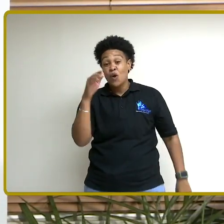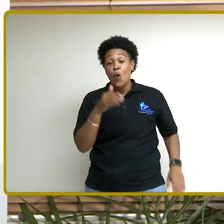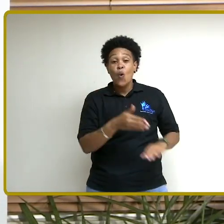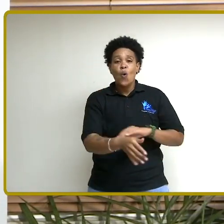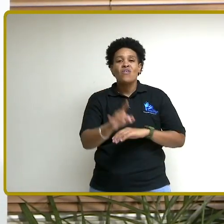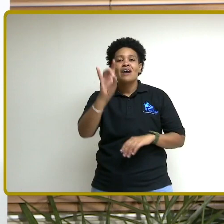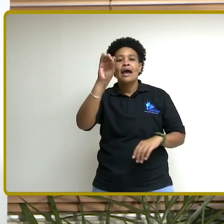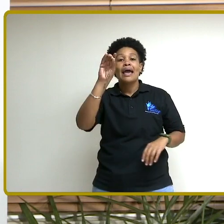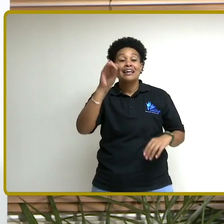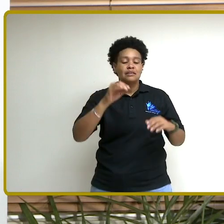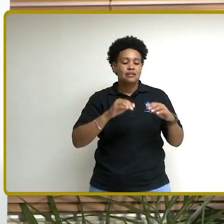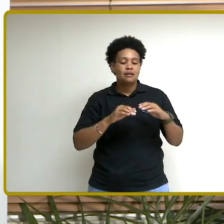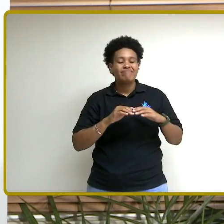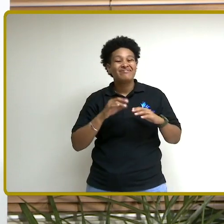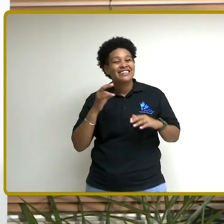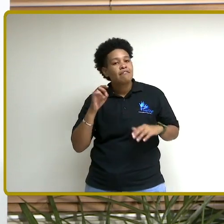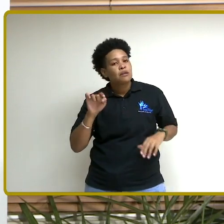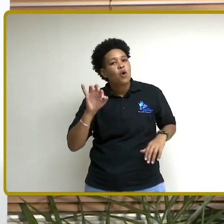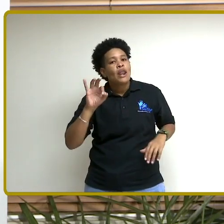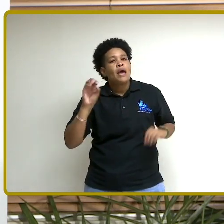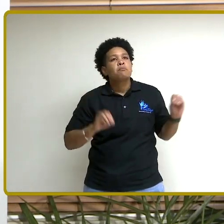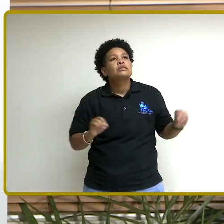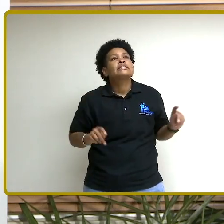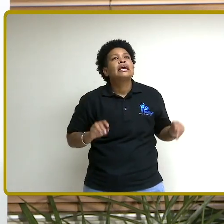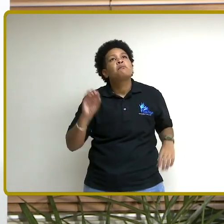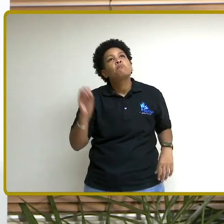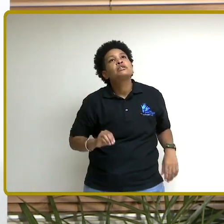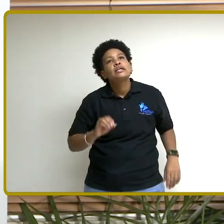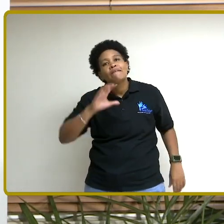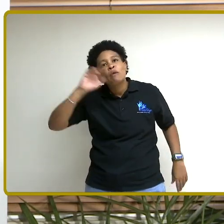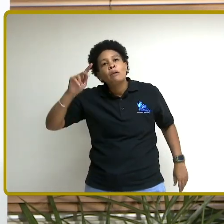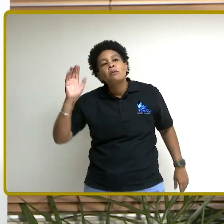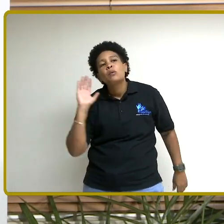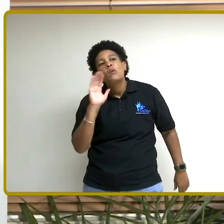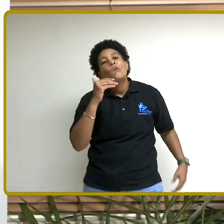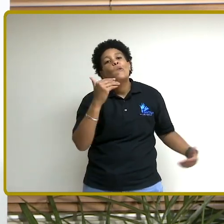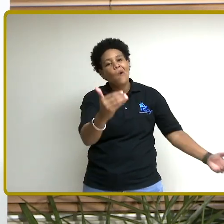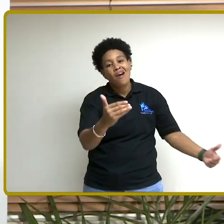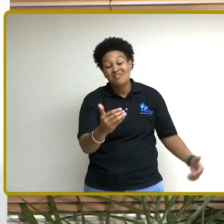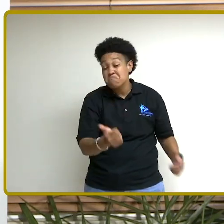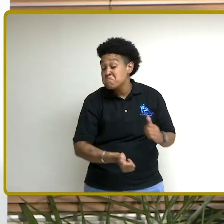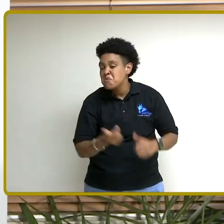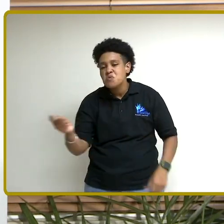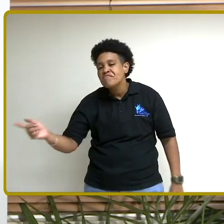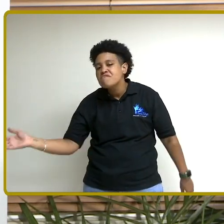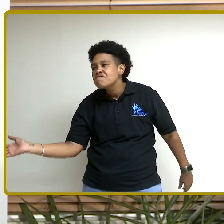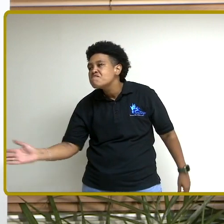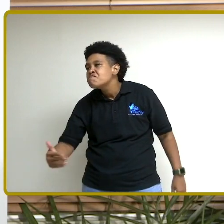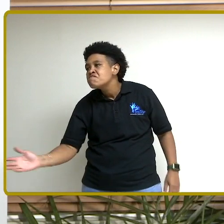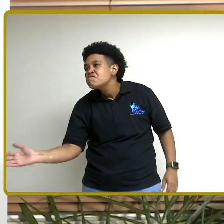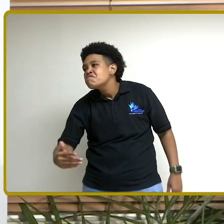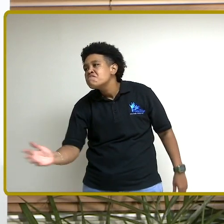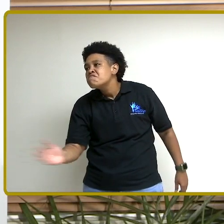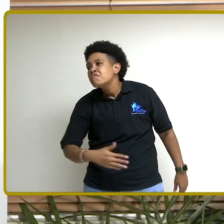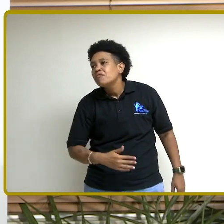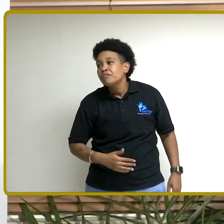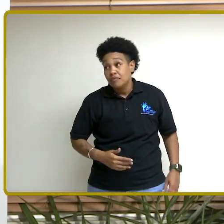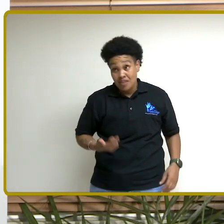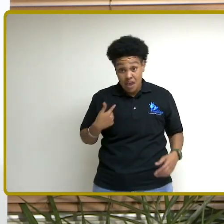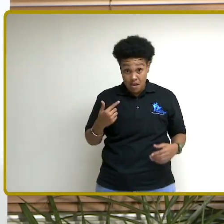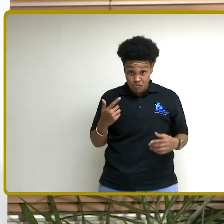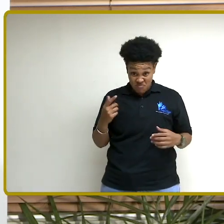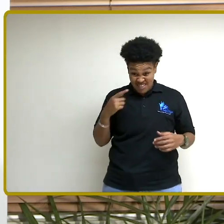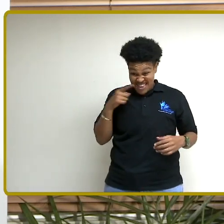18% take-up. Now, I'm not prepared yet to say, and we're not prepared yet to say that it's purely about